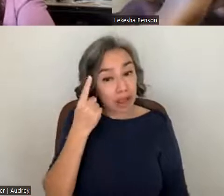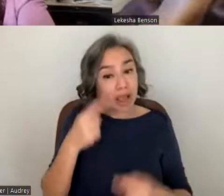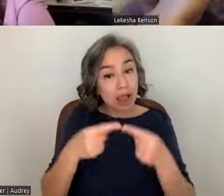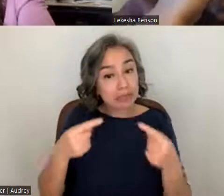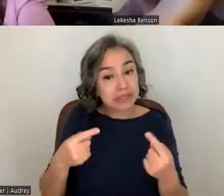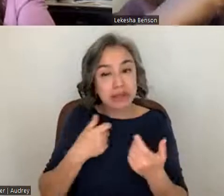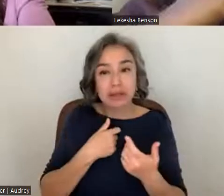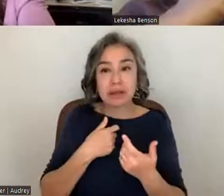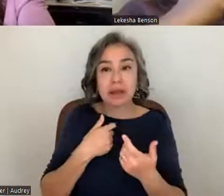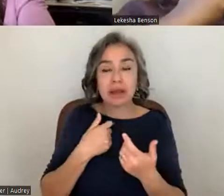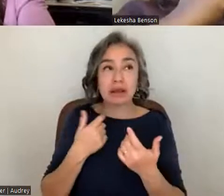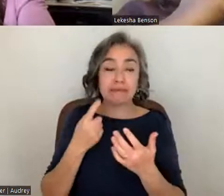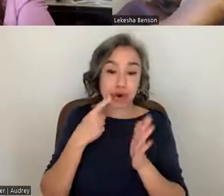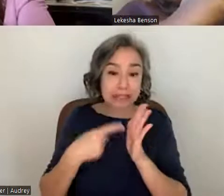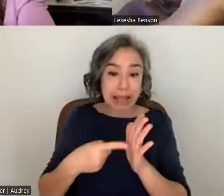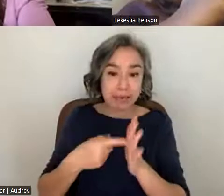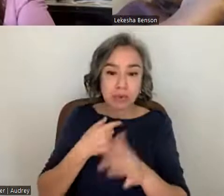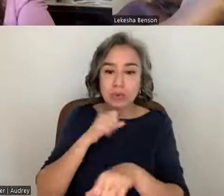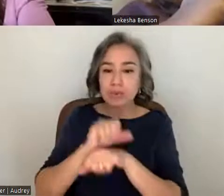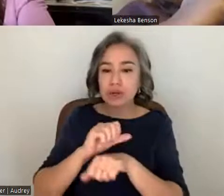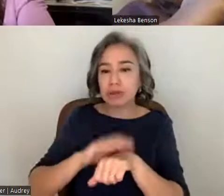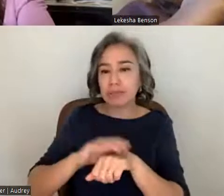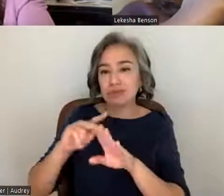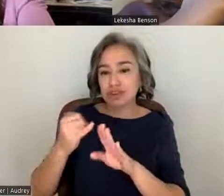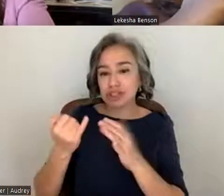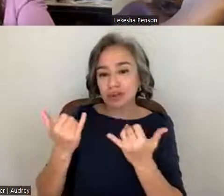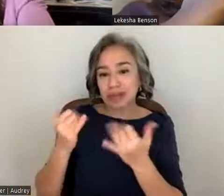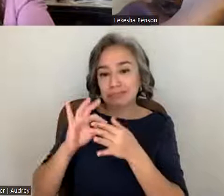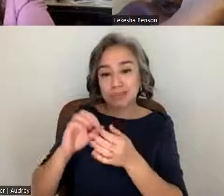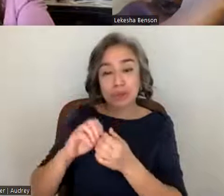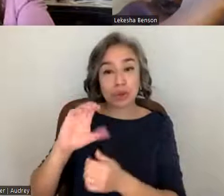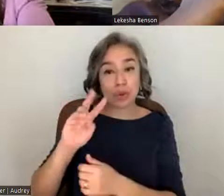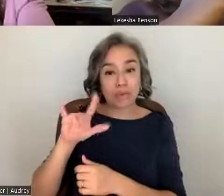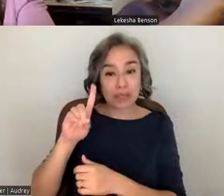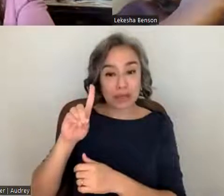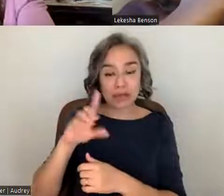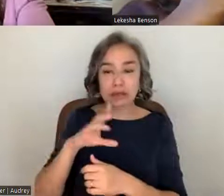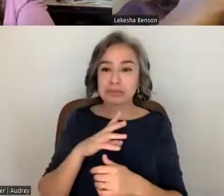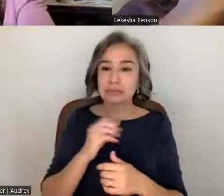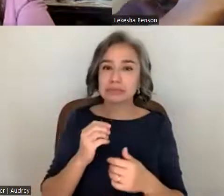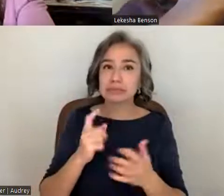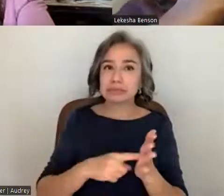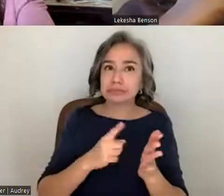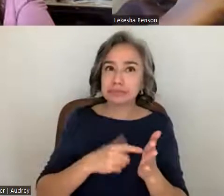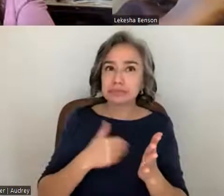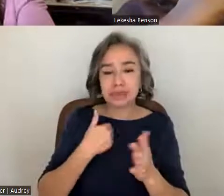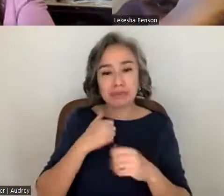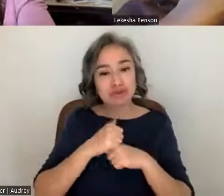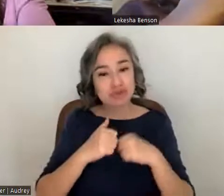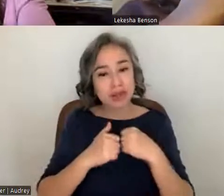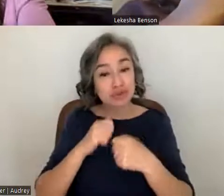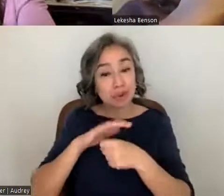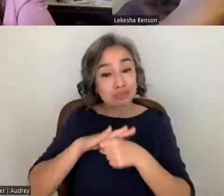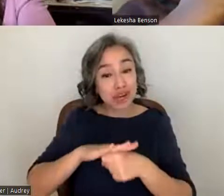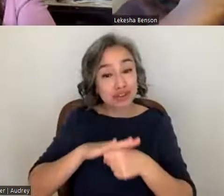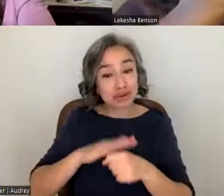there are these, sometimes there are pushes, these structural pressures from institutions